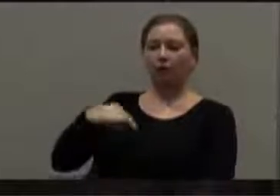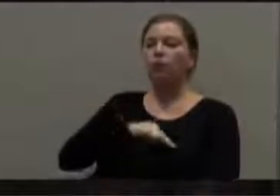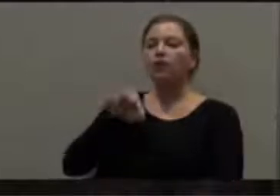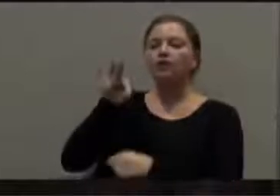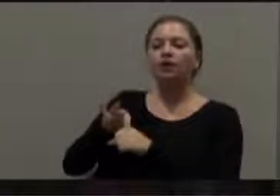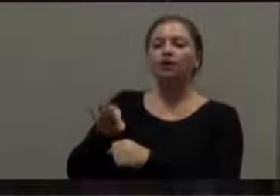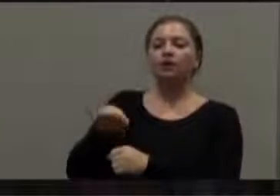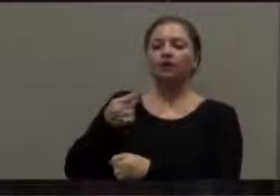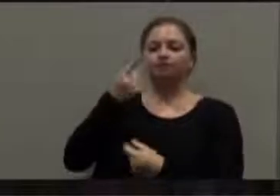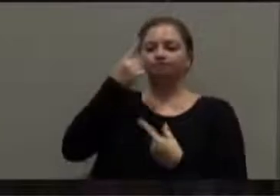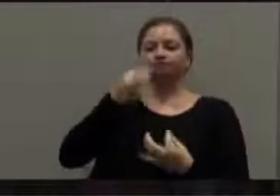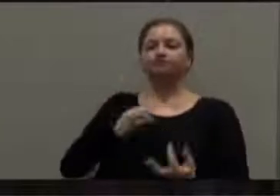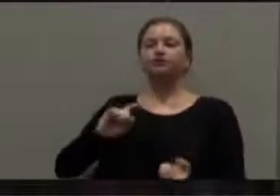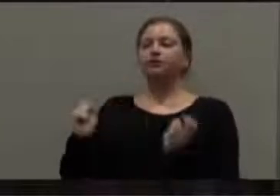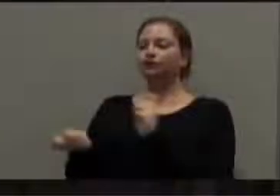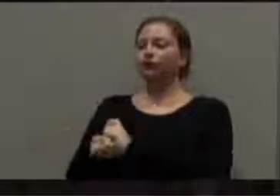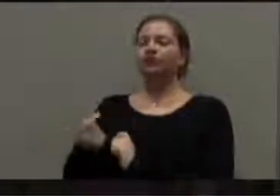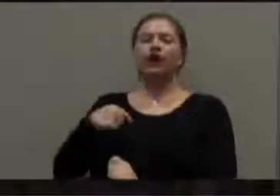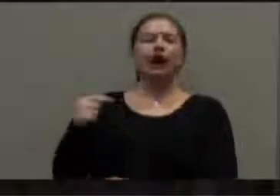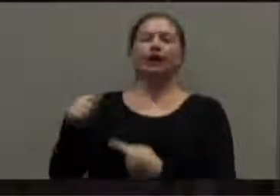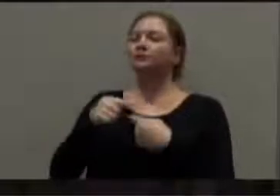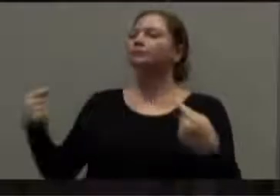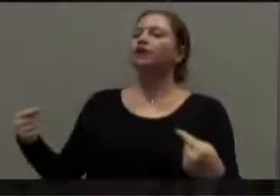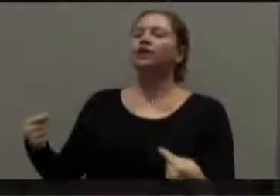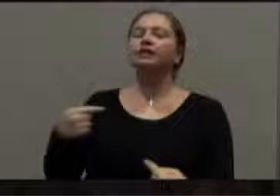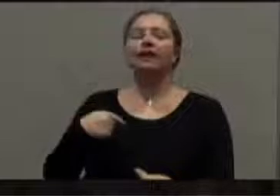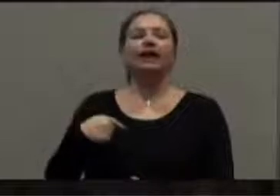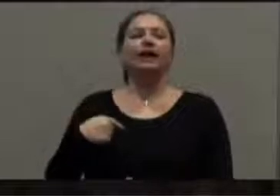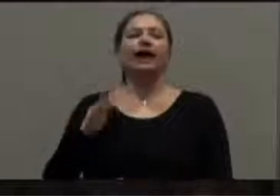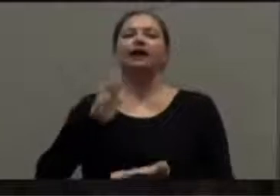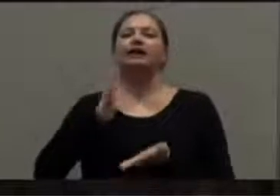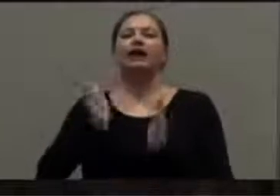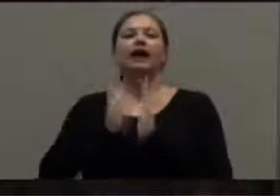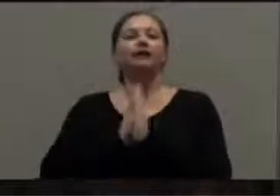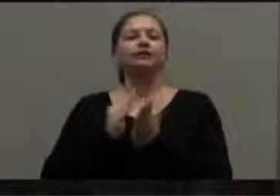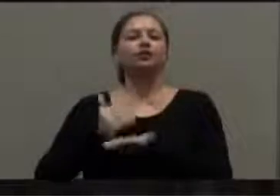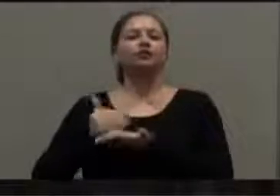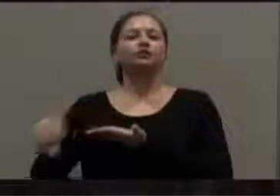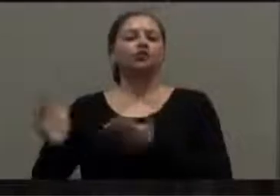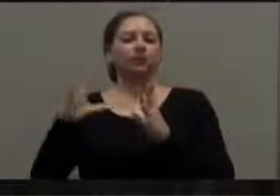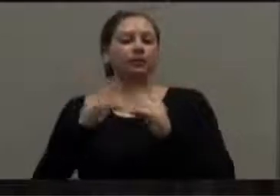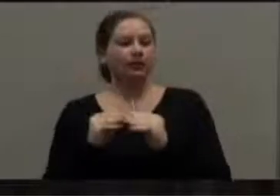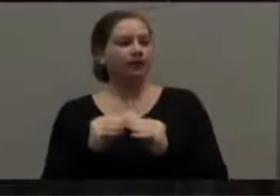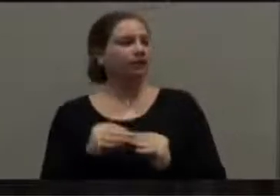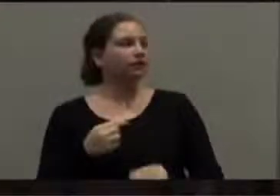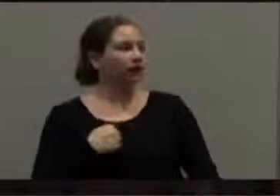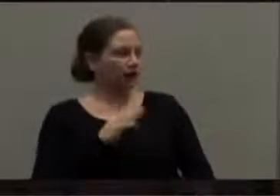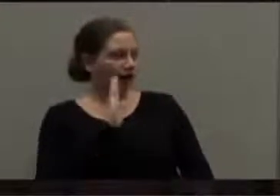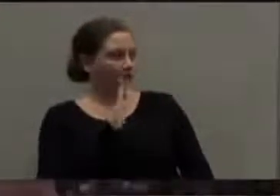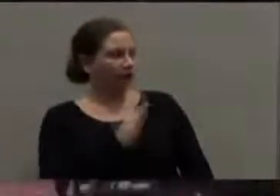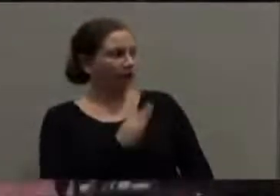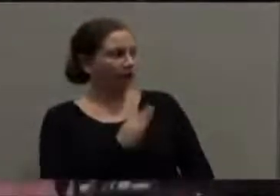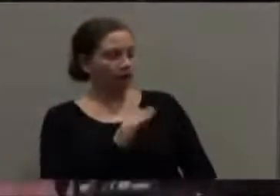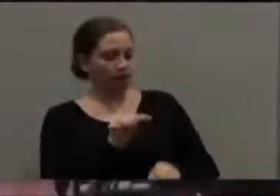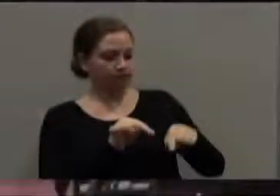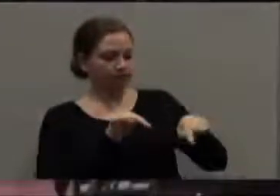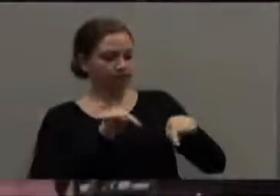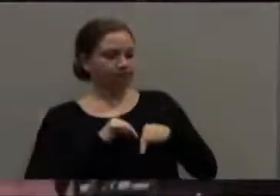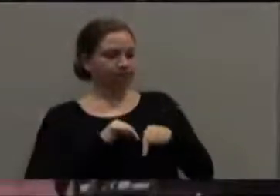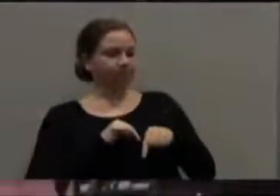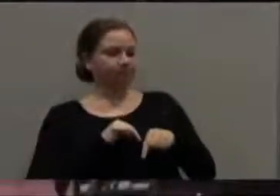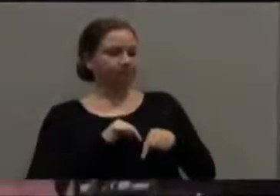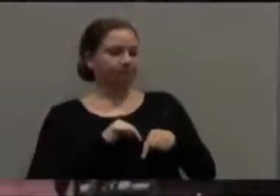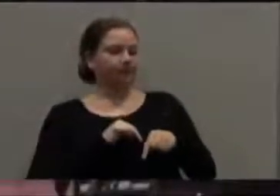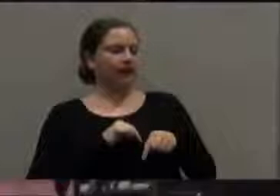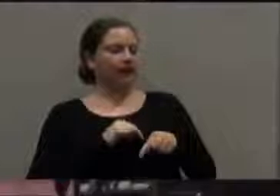to change. I object, and I would ask that you adjourn the meeting. I'll be glad to take that back, and it can stand as neither.